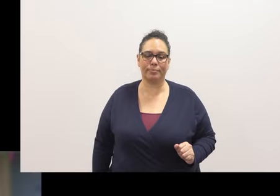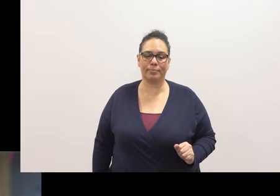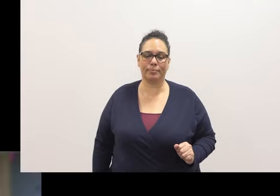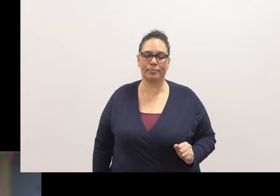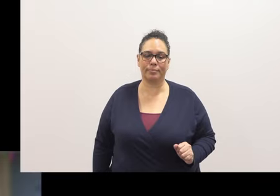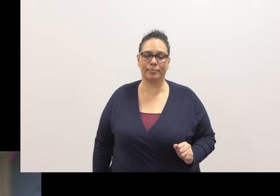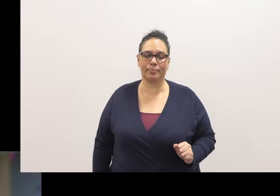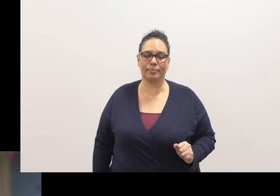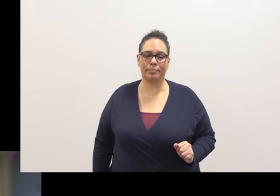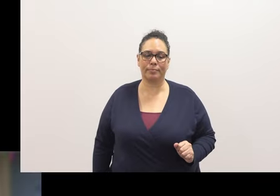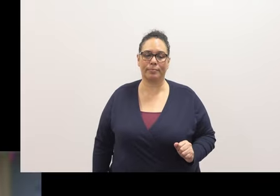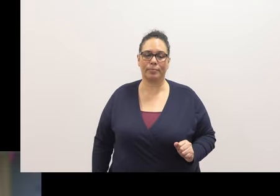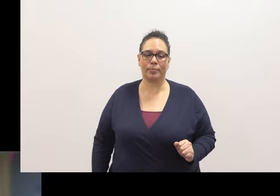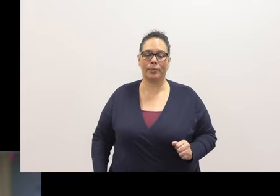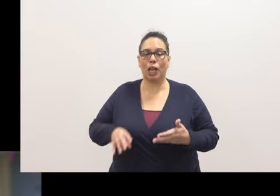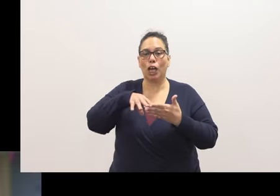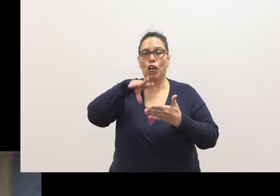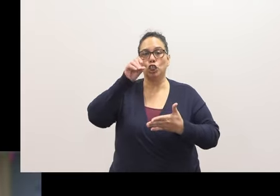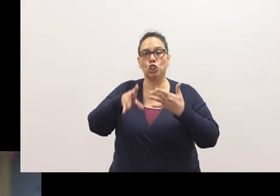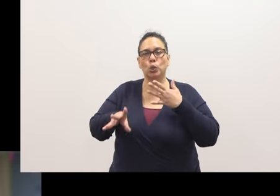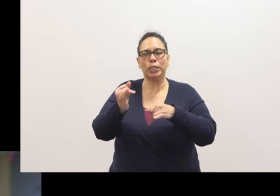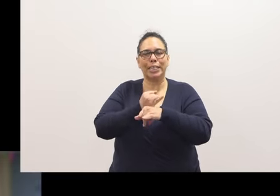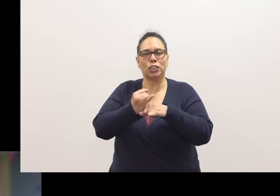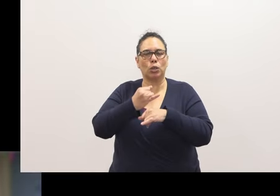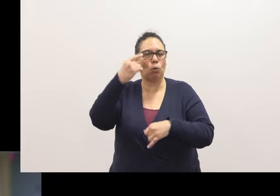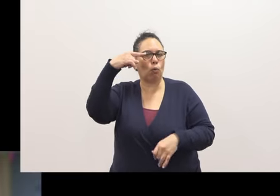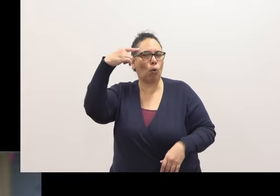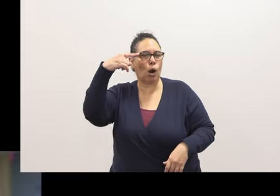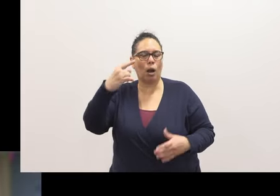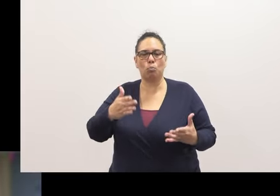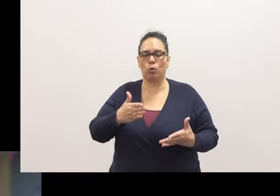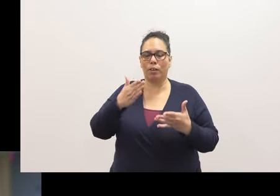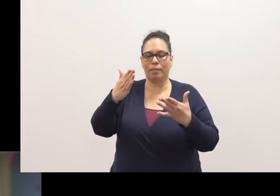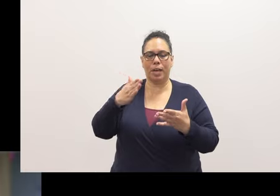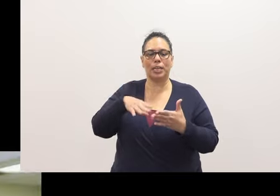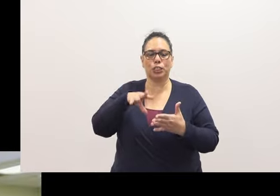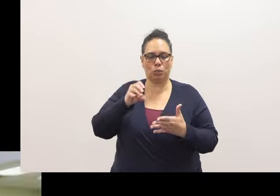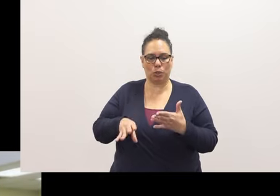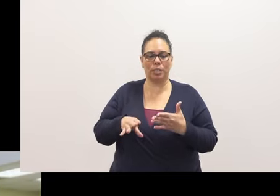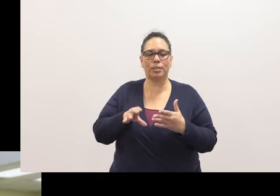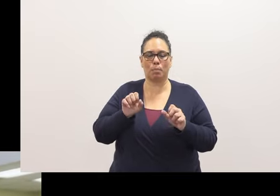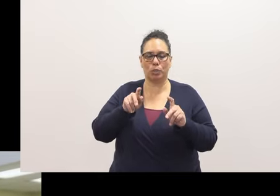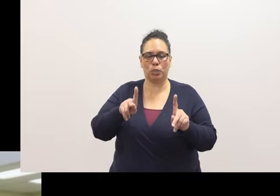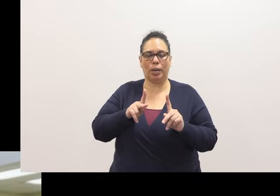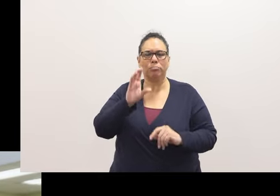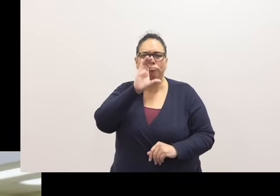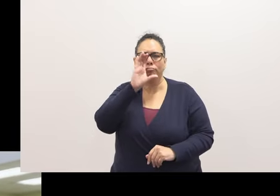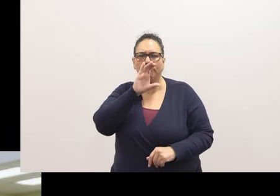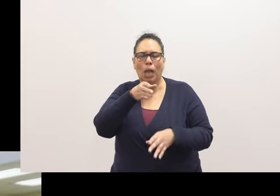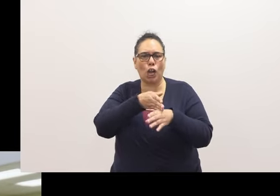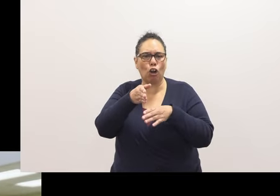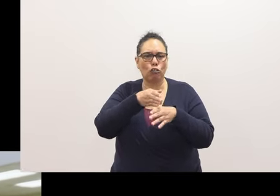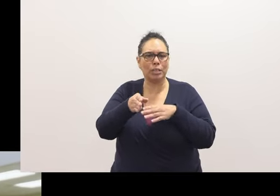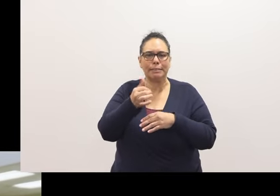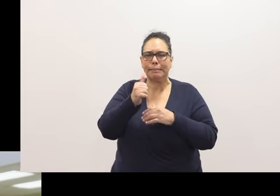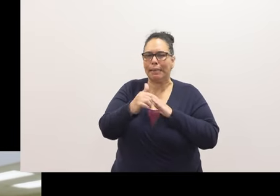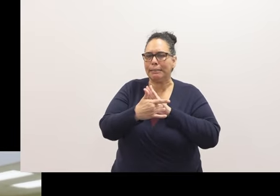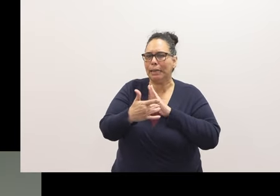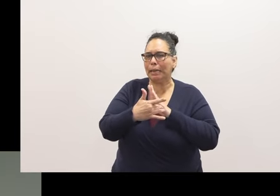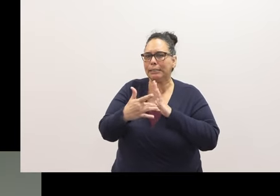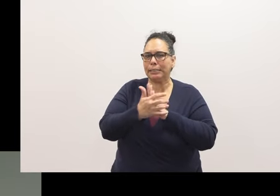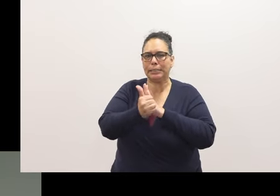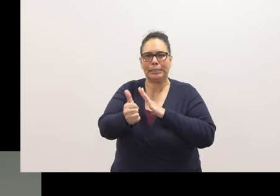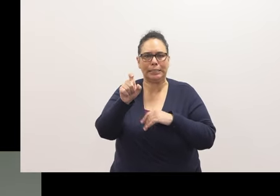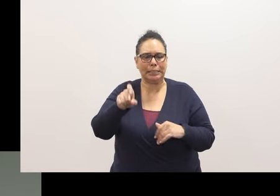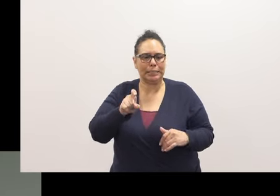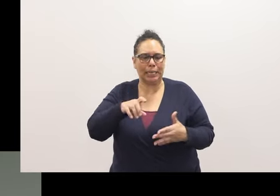The purpose of having student internships in the district is to provide students opportunities to explore careers and any technical skills needed,